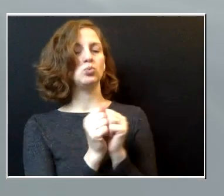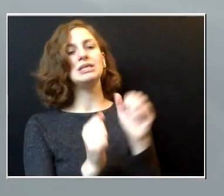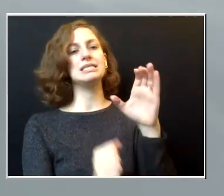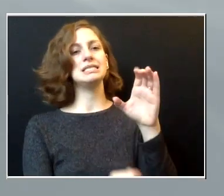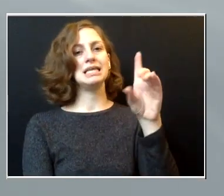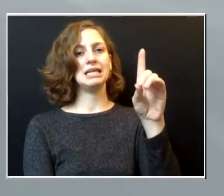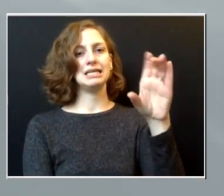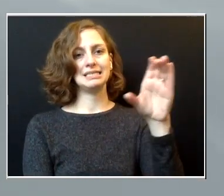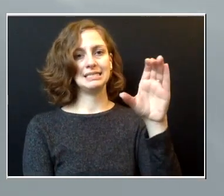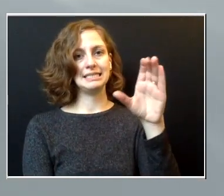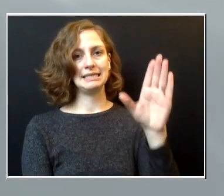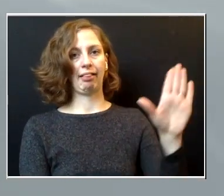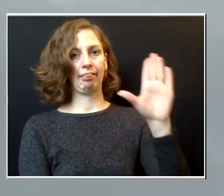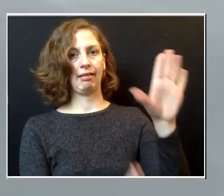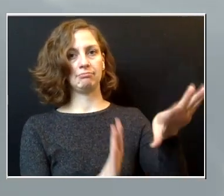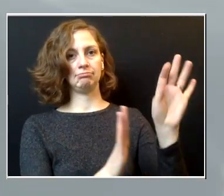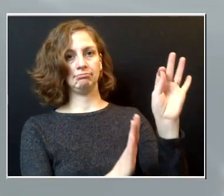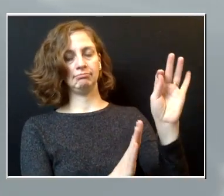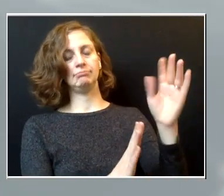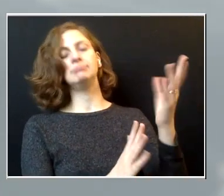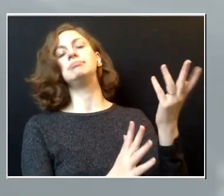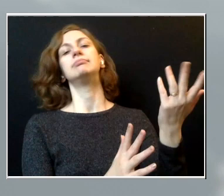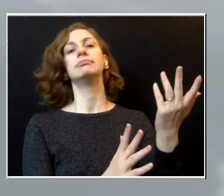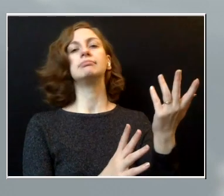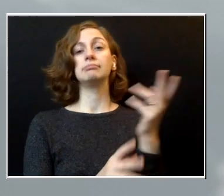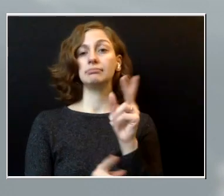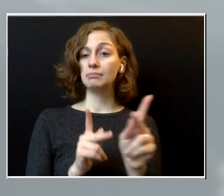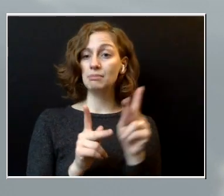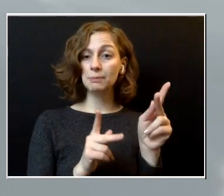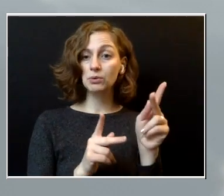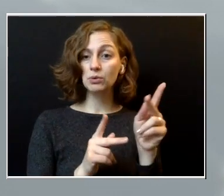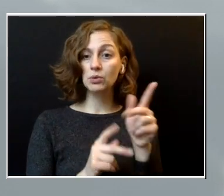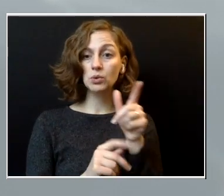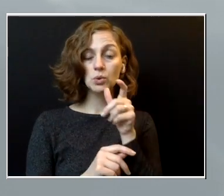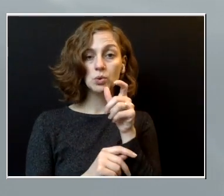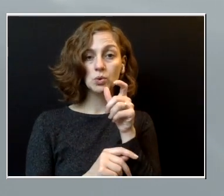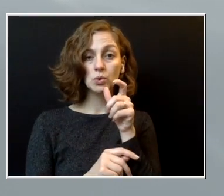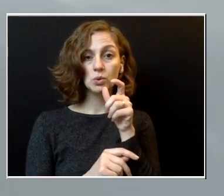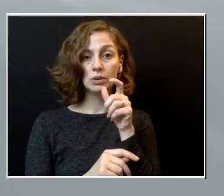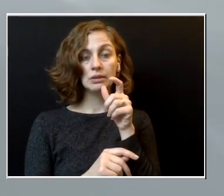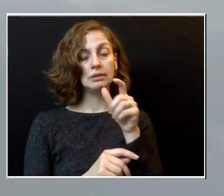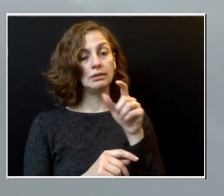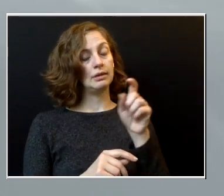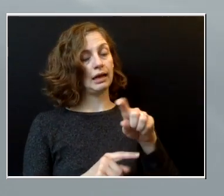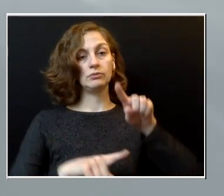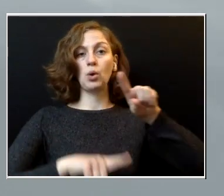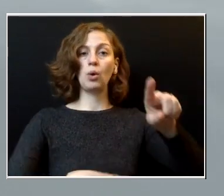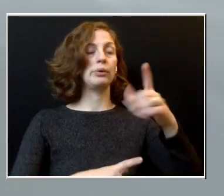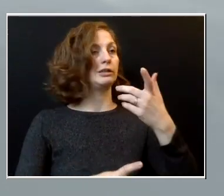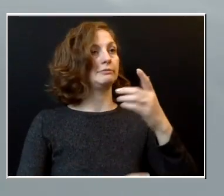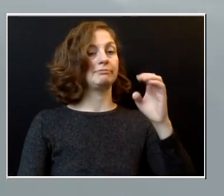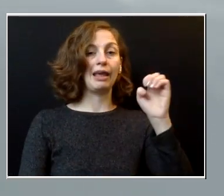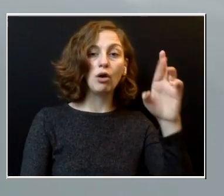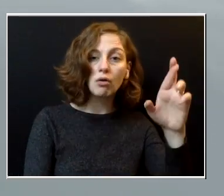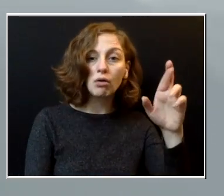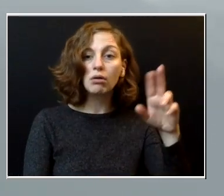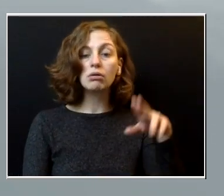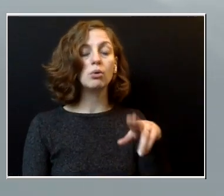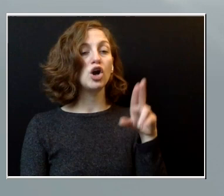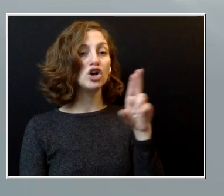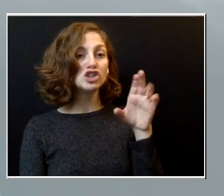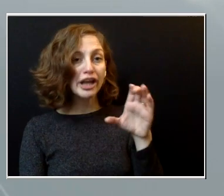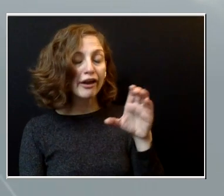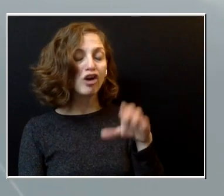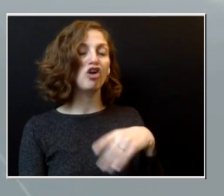people who are going to an acute visit to either an emergency department or their urgent care or primary care